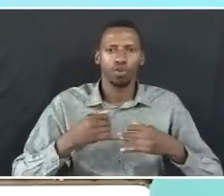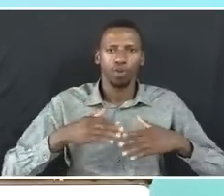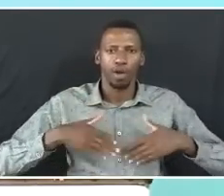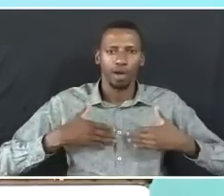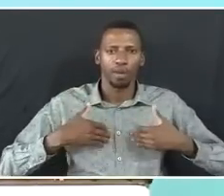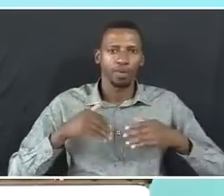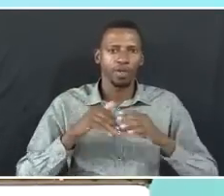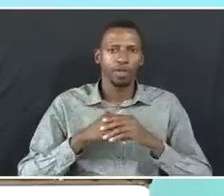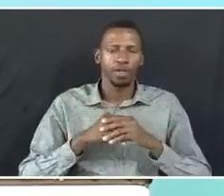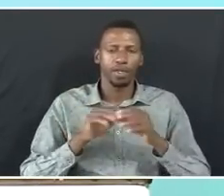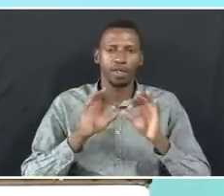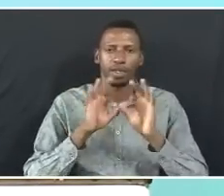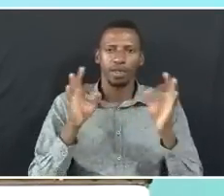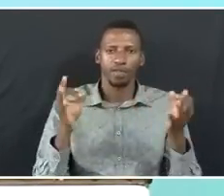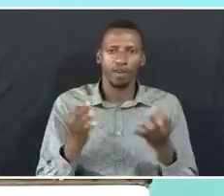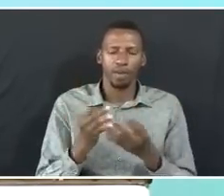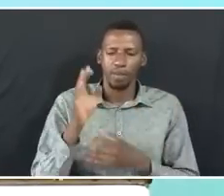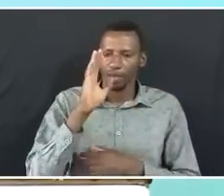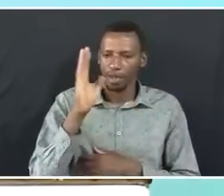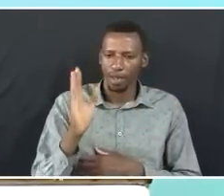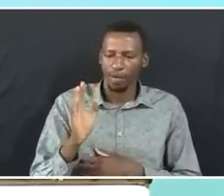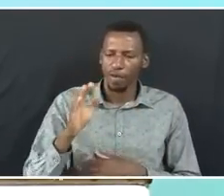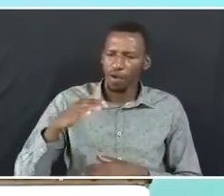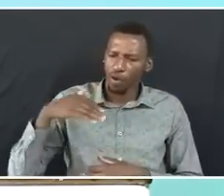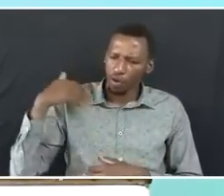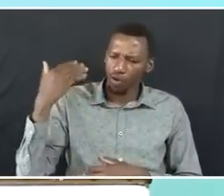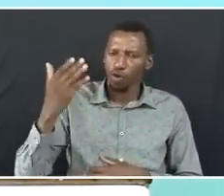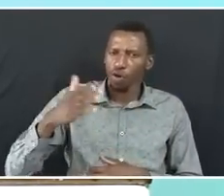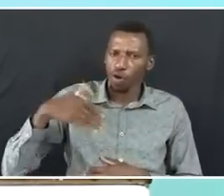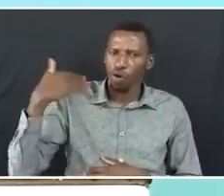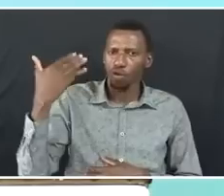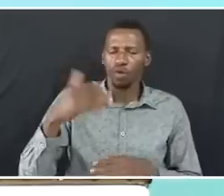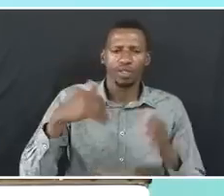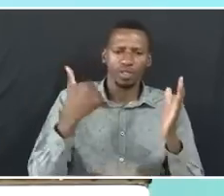It was all chaotic from Abraham to Solomon.